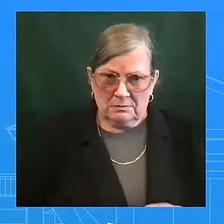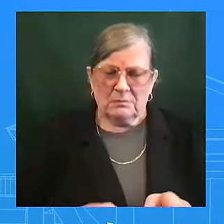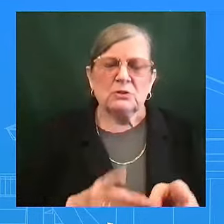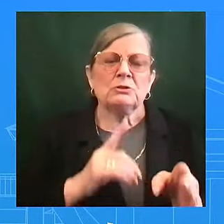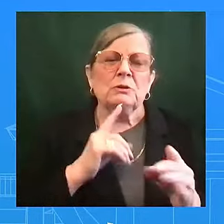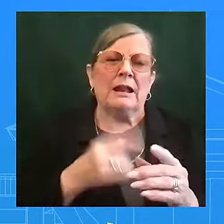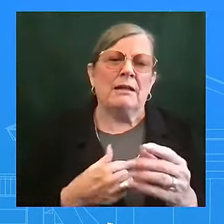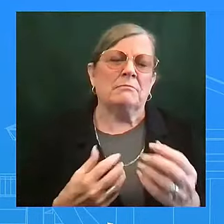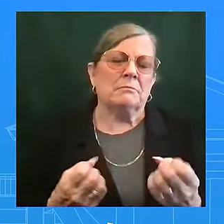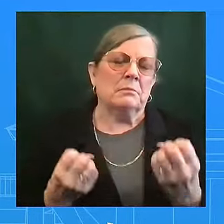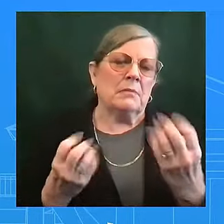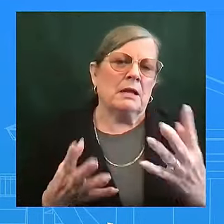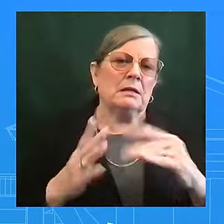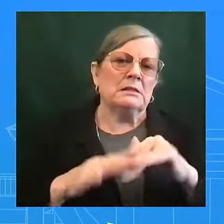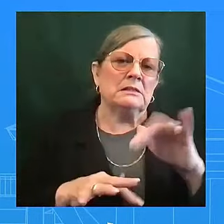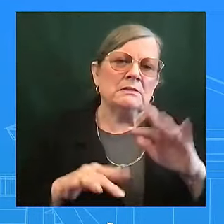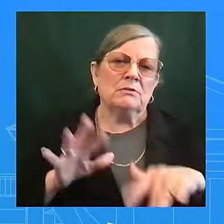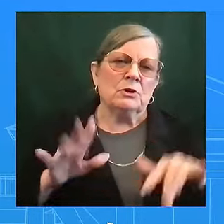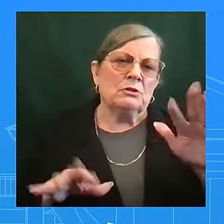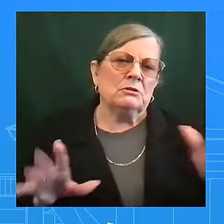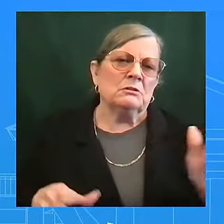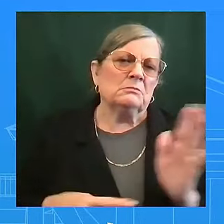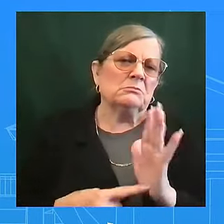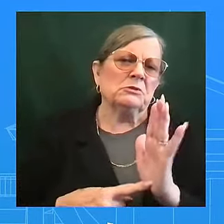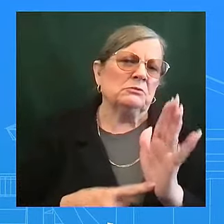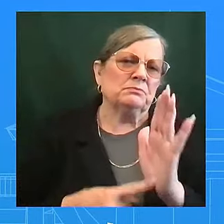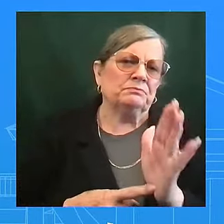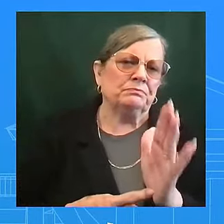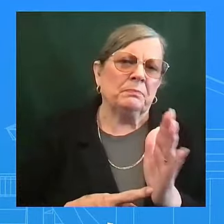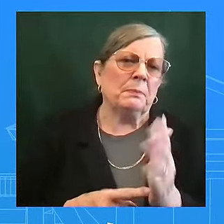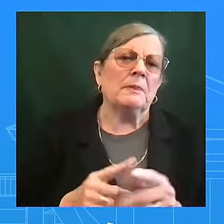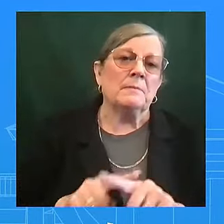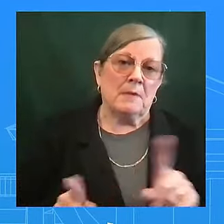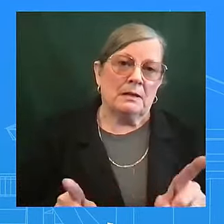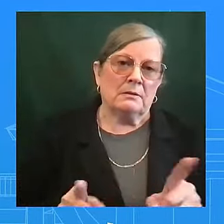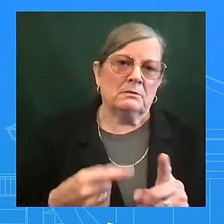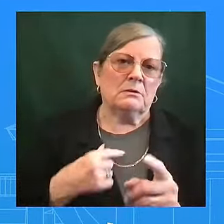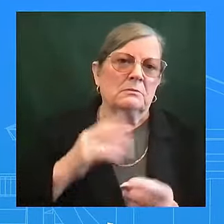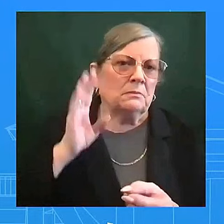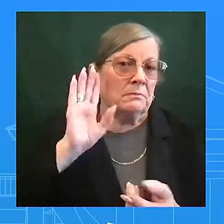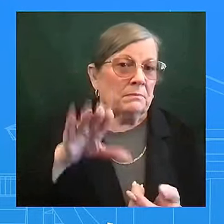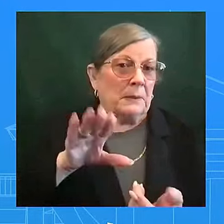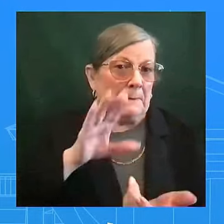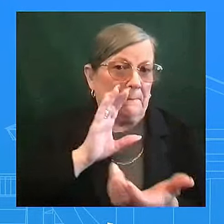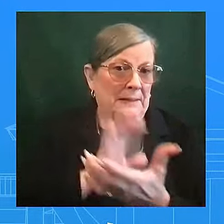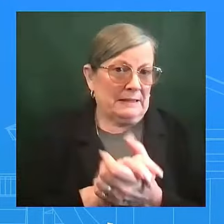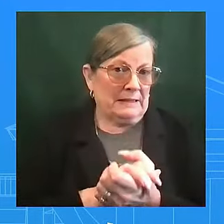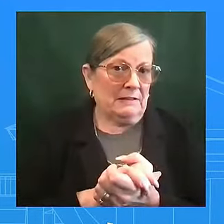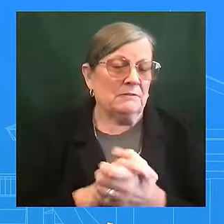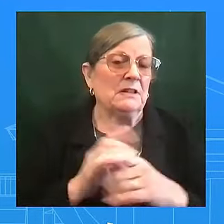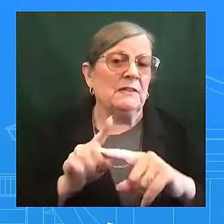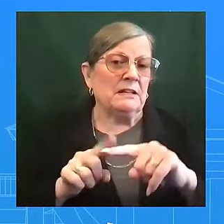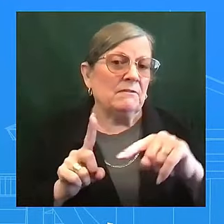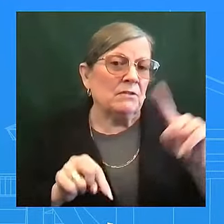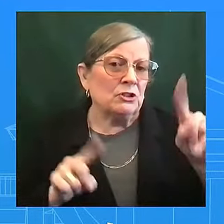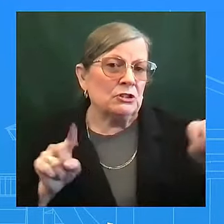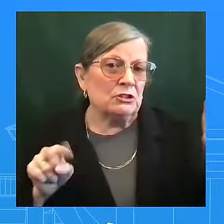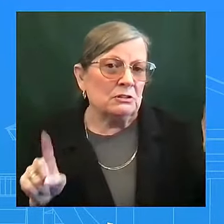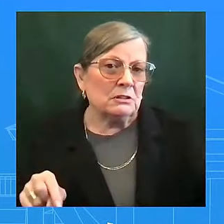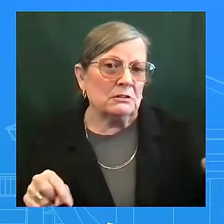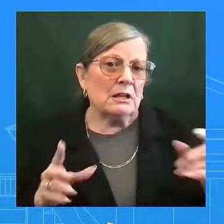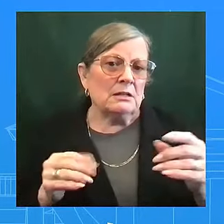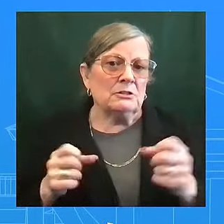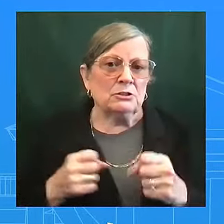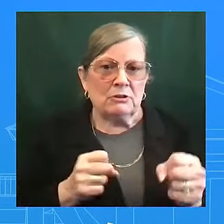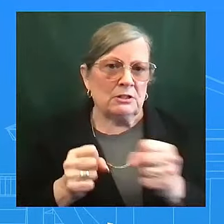believe diversity is indeed our strength. It is important to continue to do that work, and that's what you're going to see from this administration. CPC